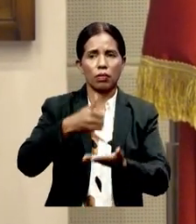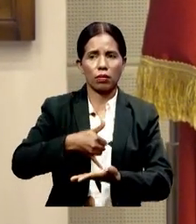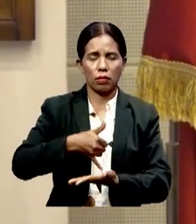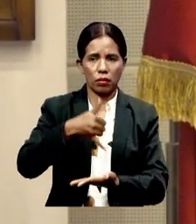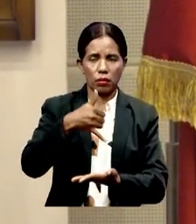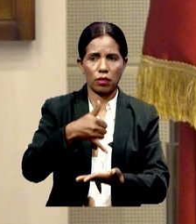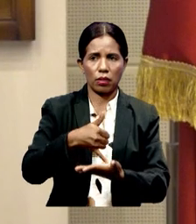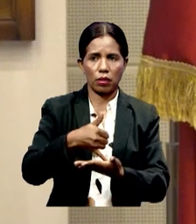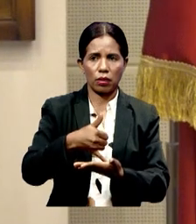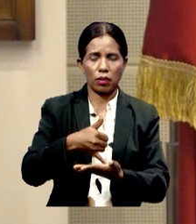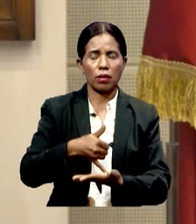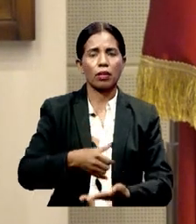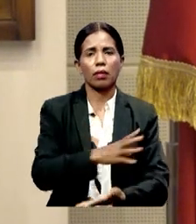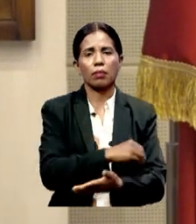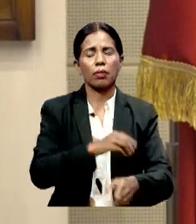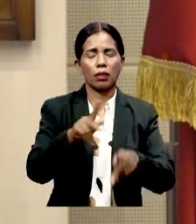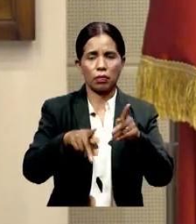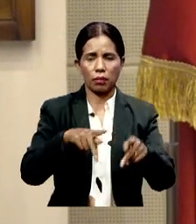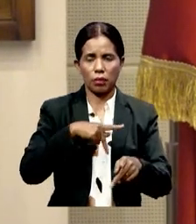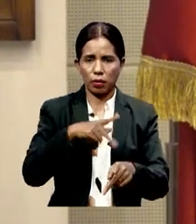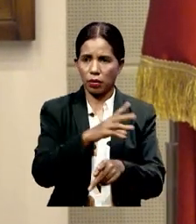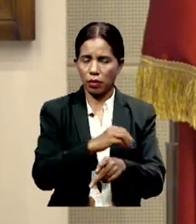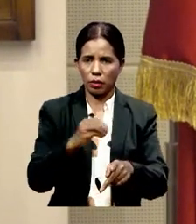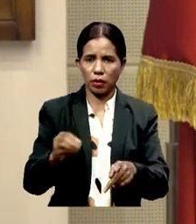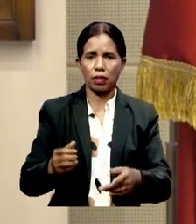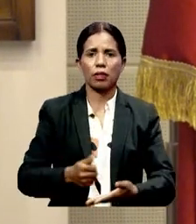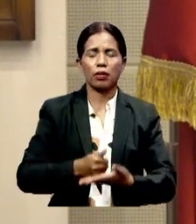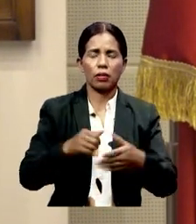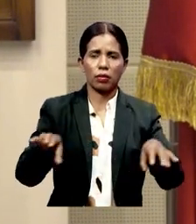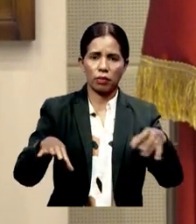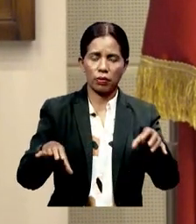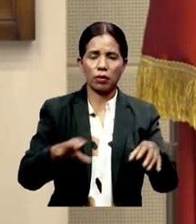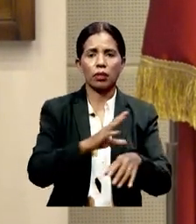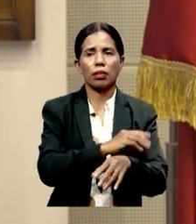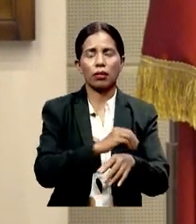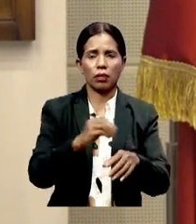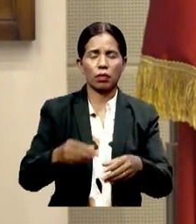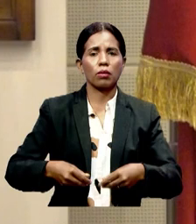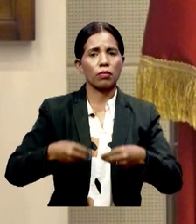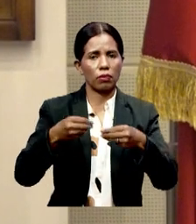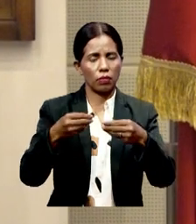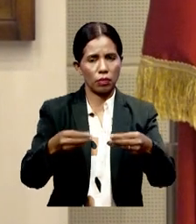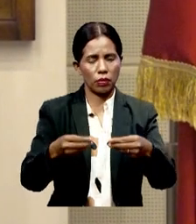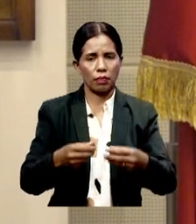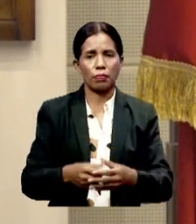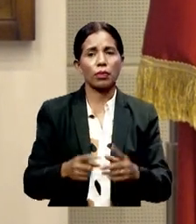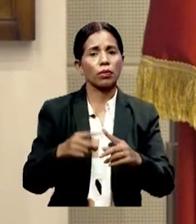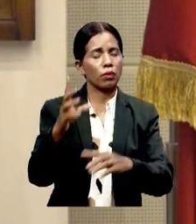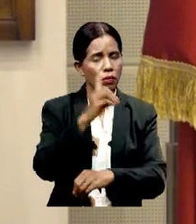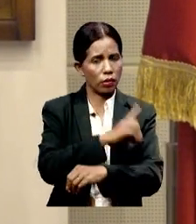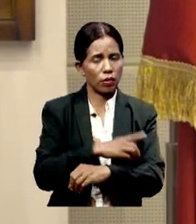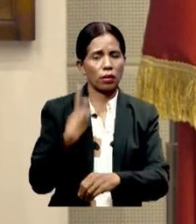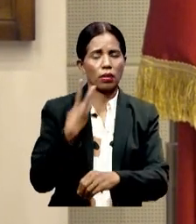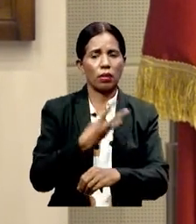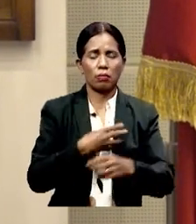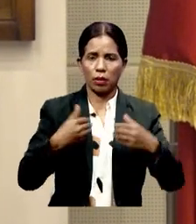orders, reserved for personalities whose exceptional service deserves public recognition. Today, we have the honor